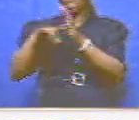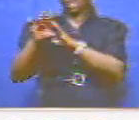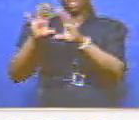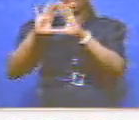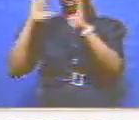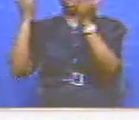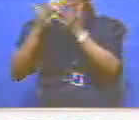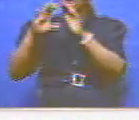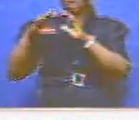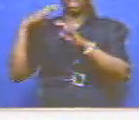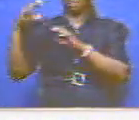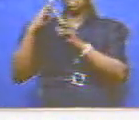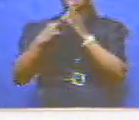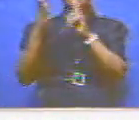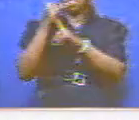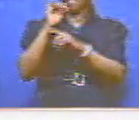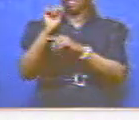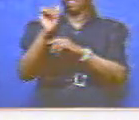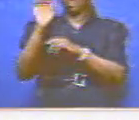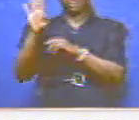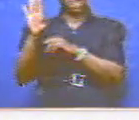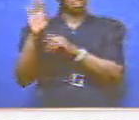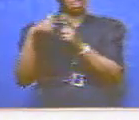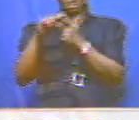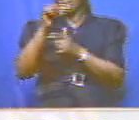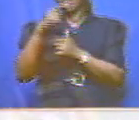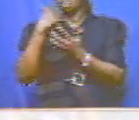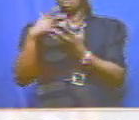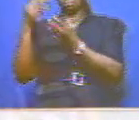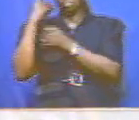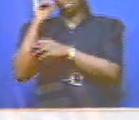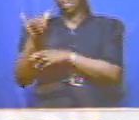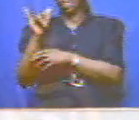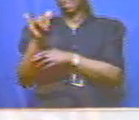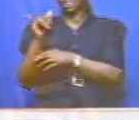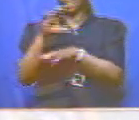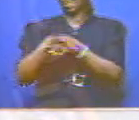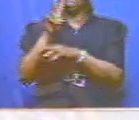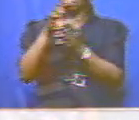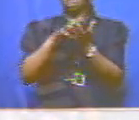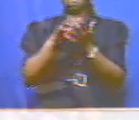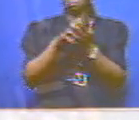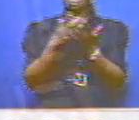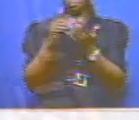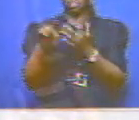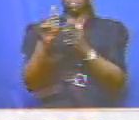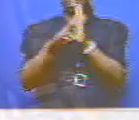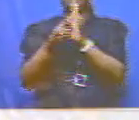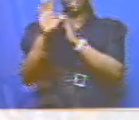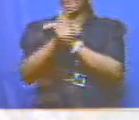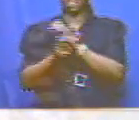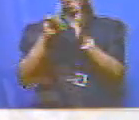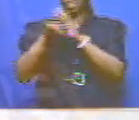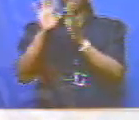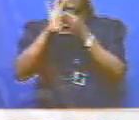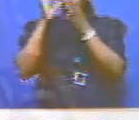time, then those who go to the World Championships and will get about two slots are the ones who represent the country in the Olympics.